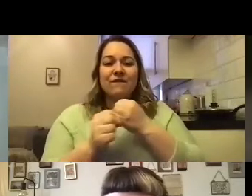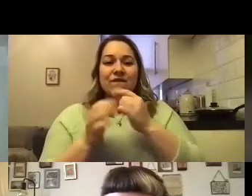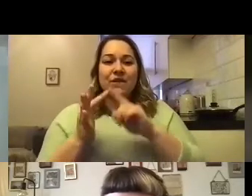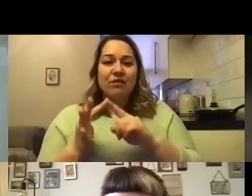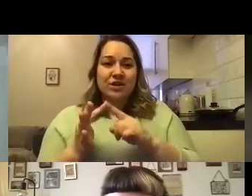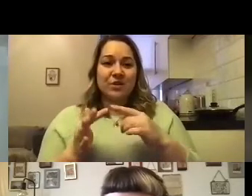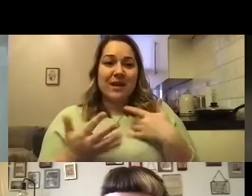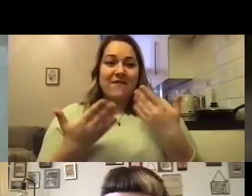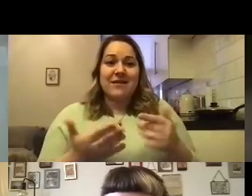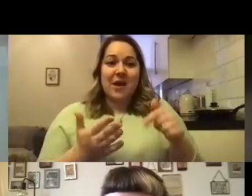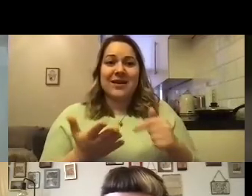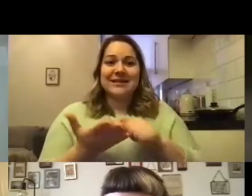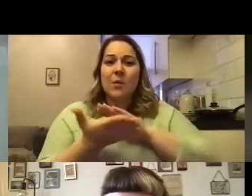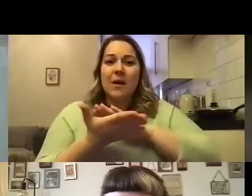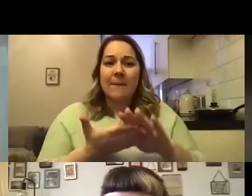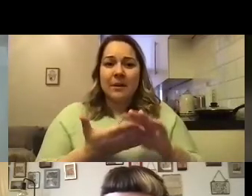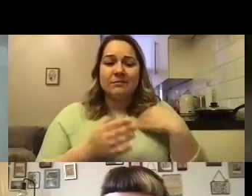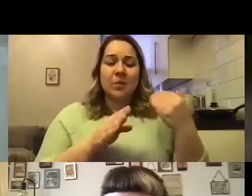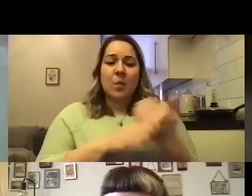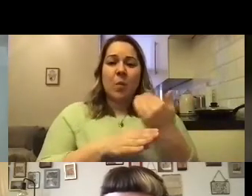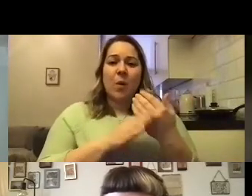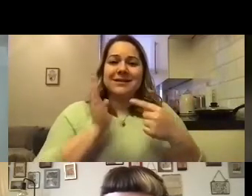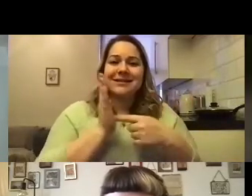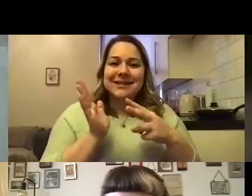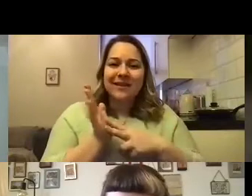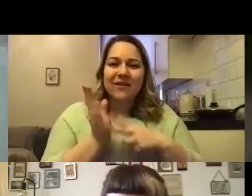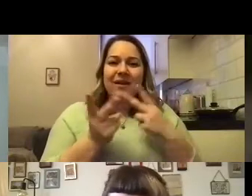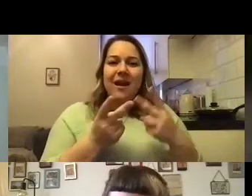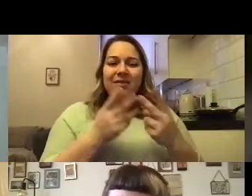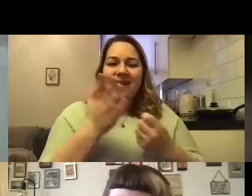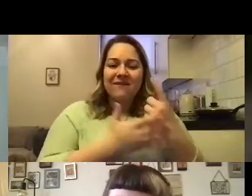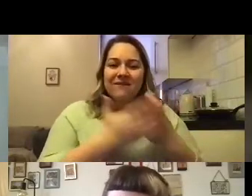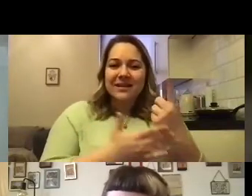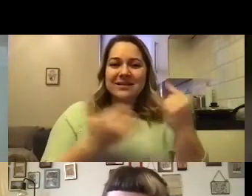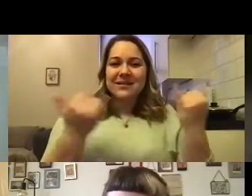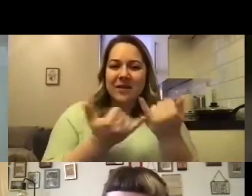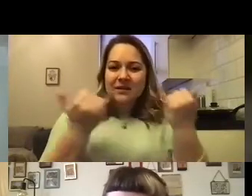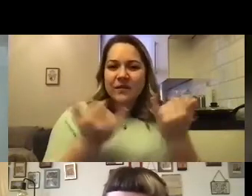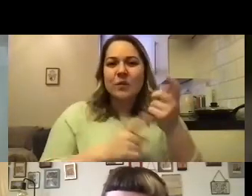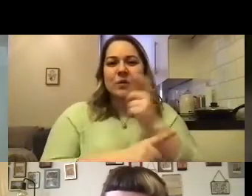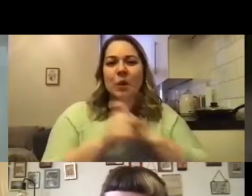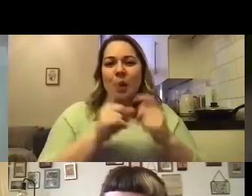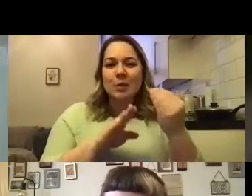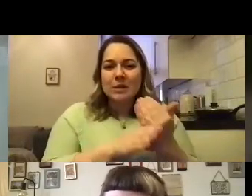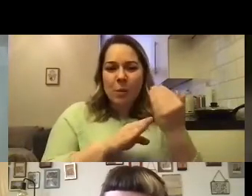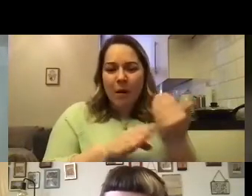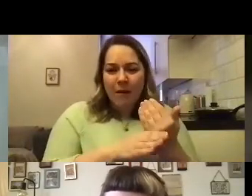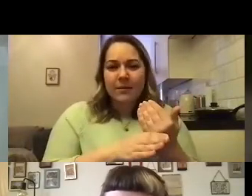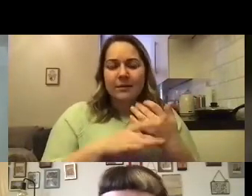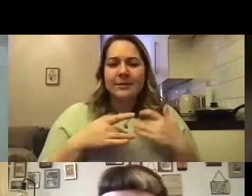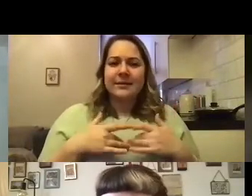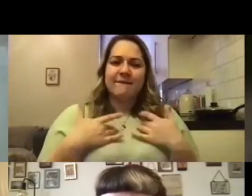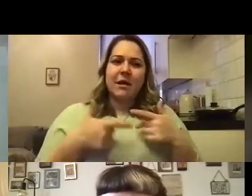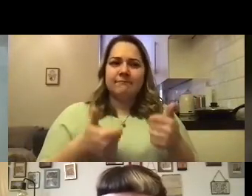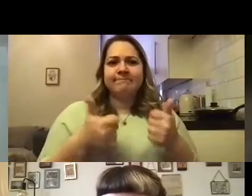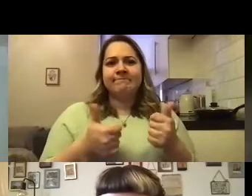And previous to that, I've worked in television and for other events and festivals and on community work. So this felt like a really great